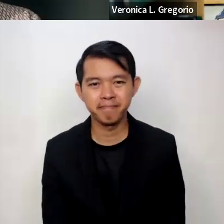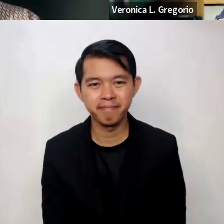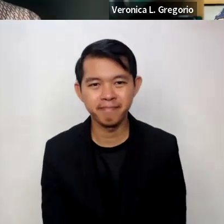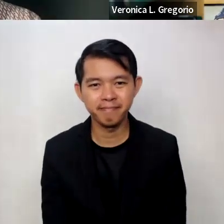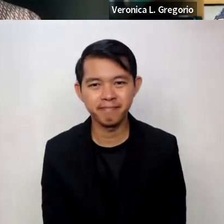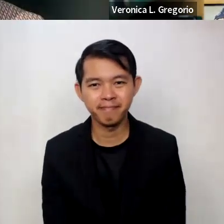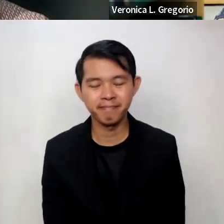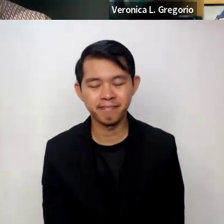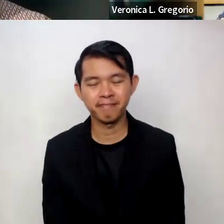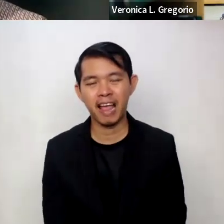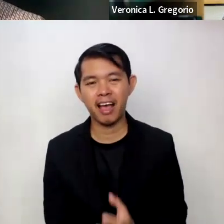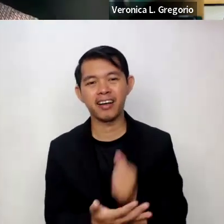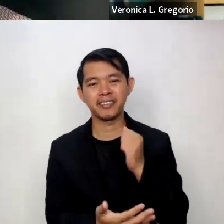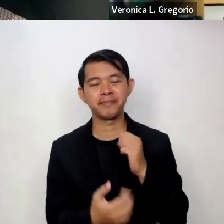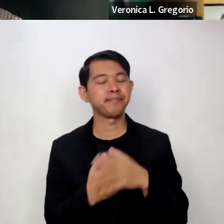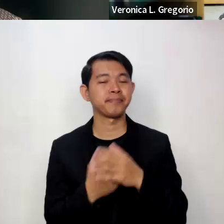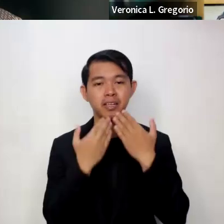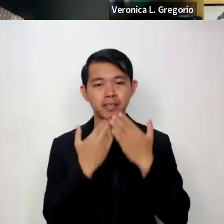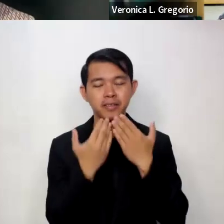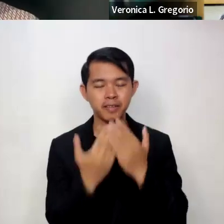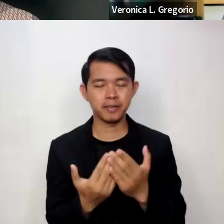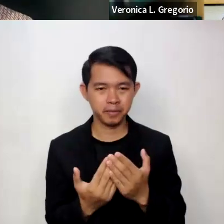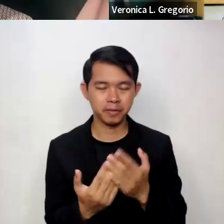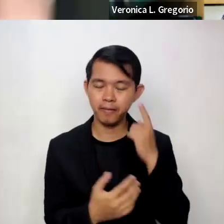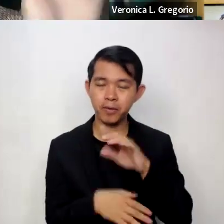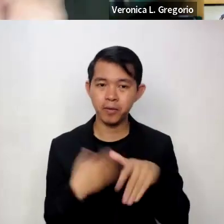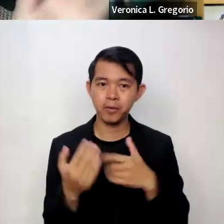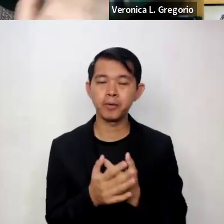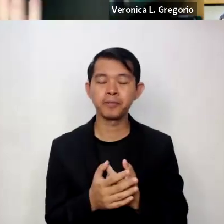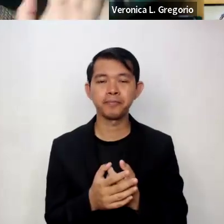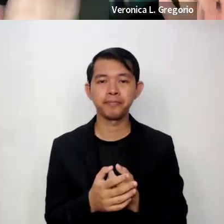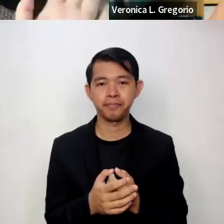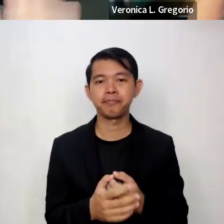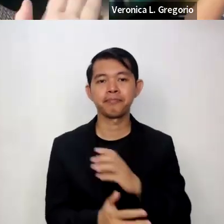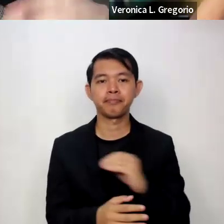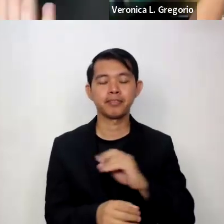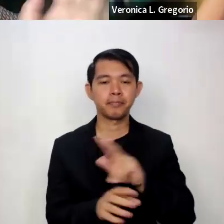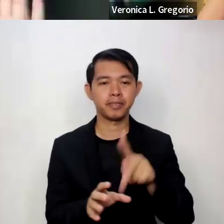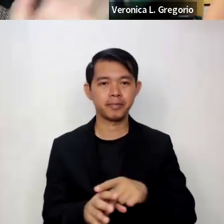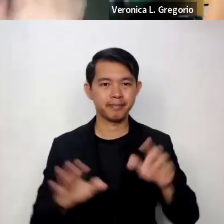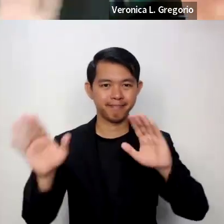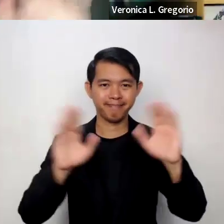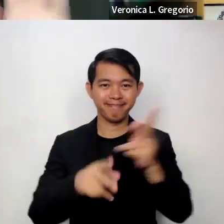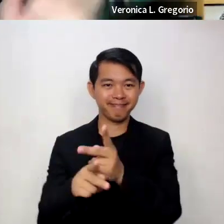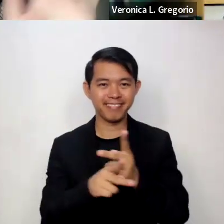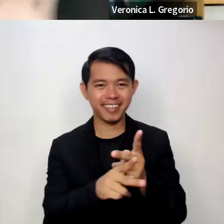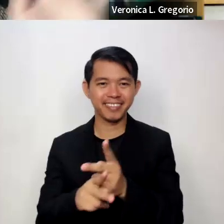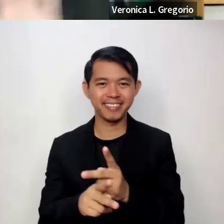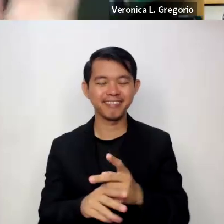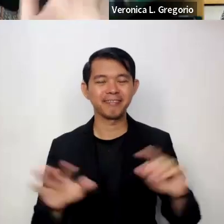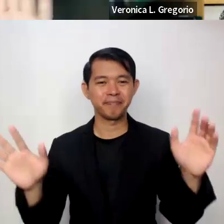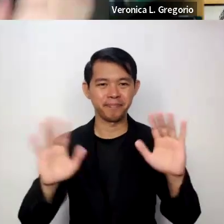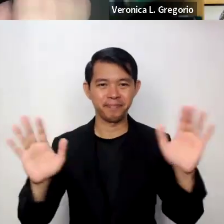Alright, maraming salamat po sa ating panelists, staff, and participants. Ingat po kayo. Bye-bye. Salamat. Salamat po. Bye-bye.